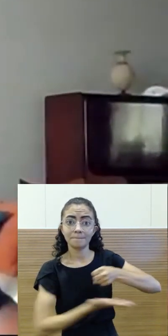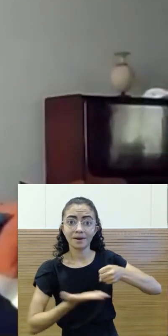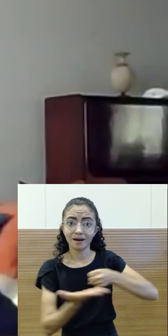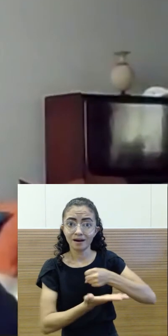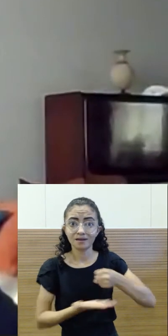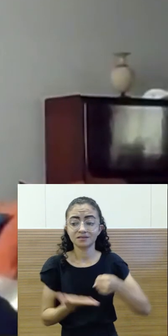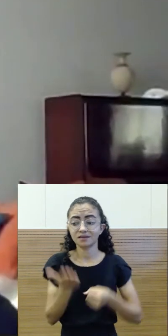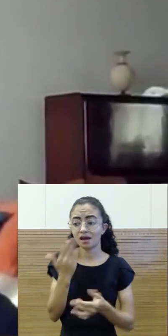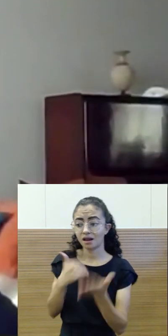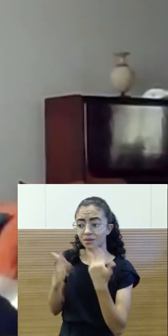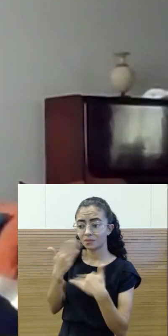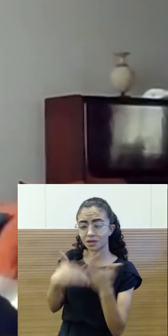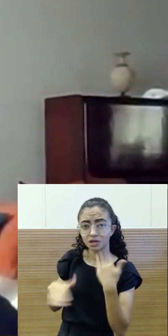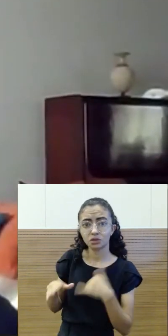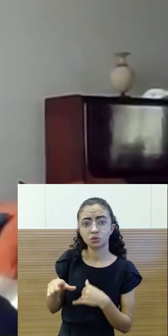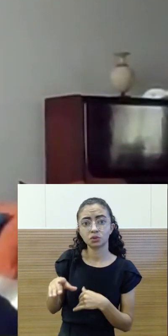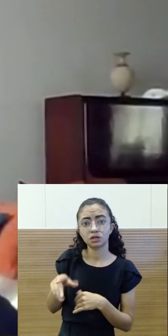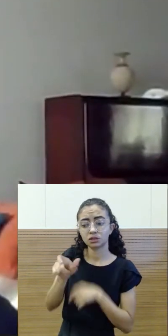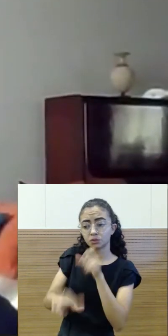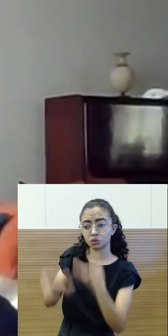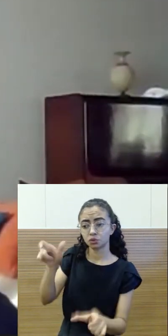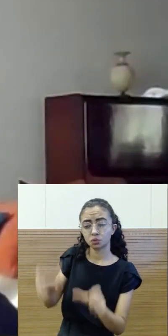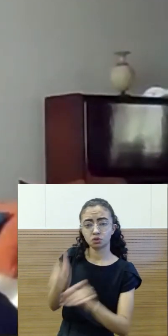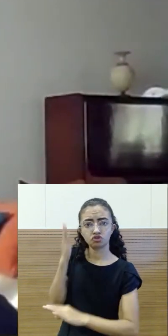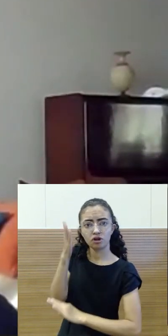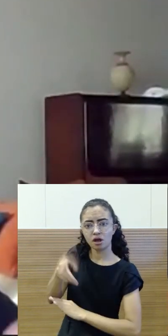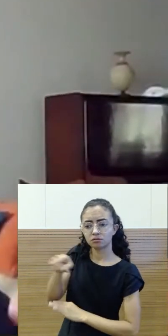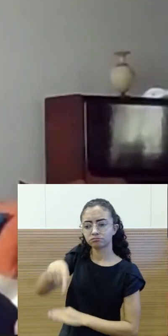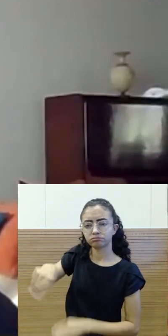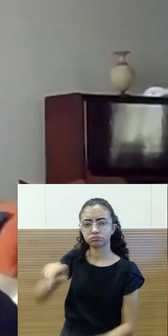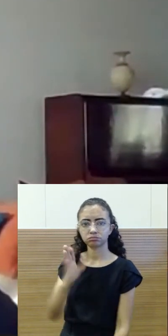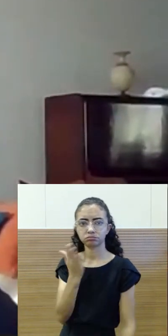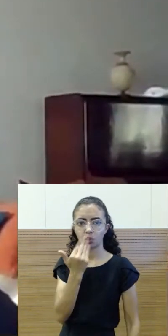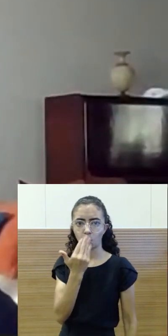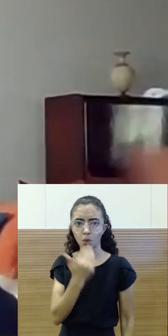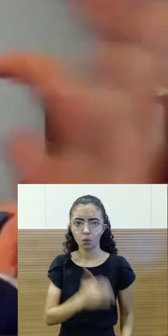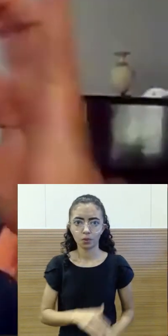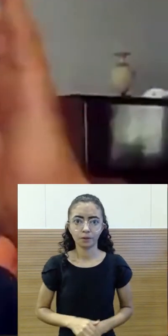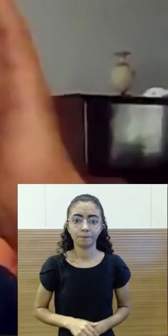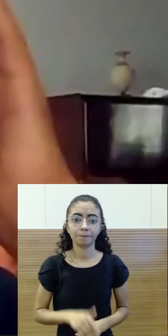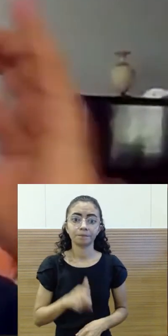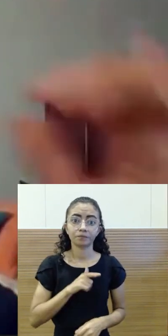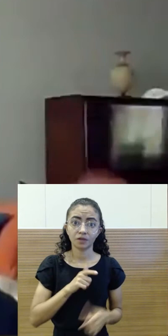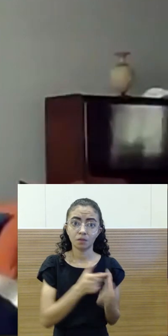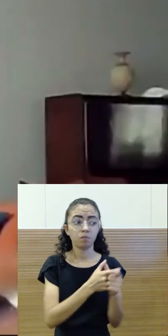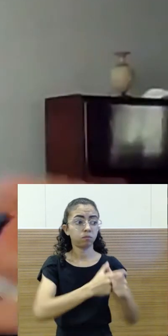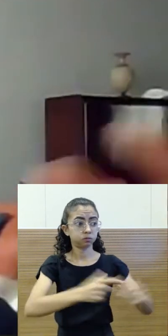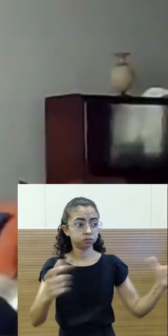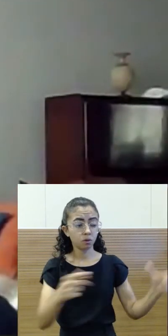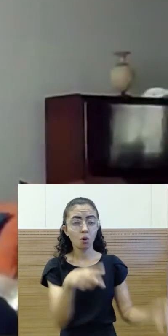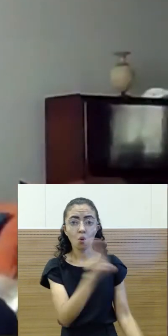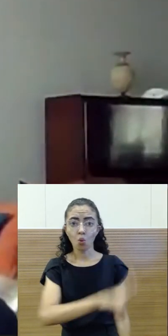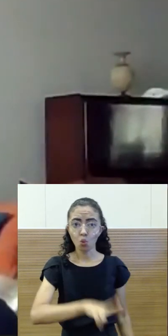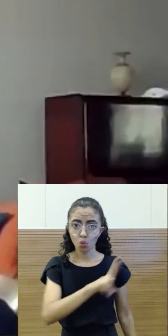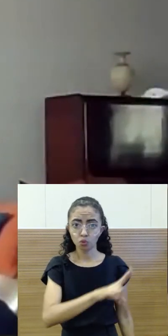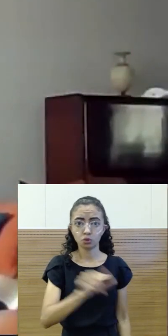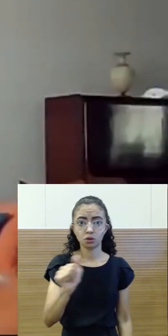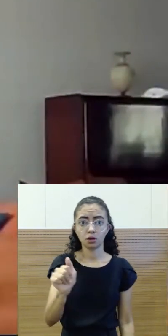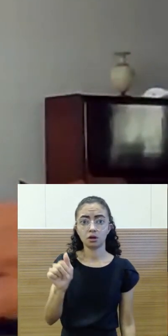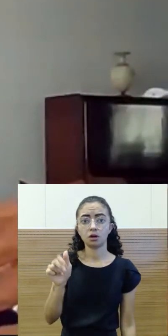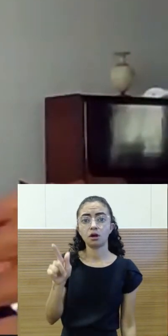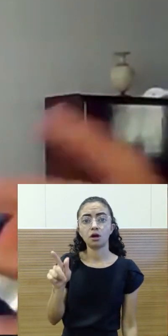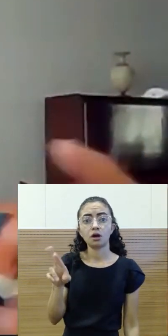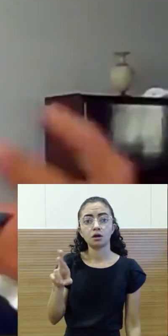but is in the basis of several foods that are directly consumed by people, use a great amount not only of